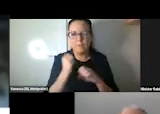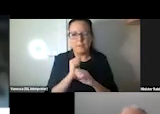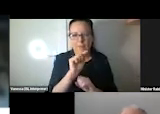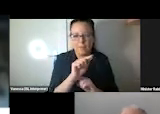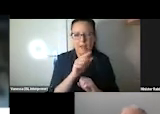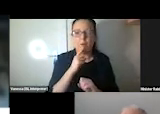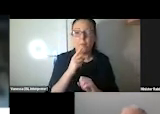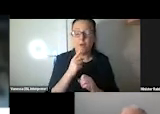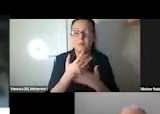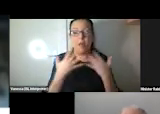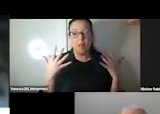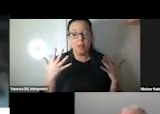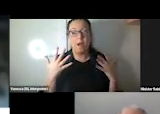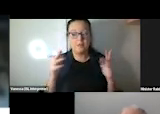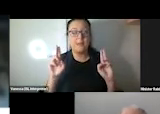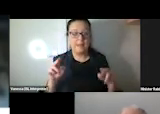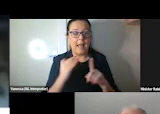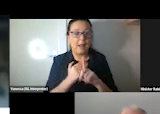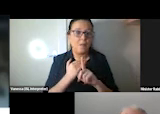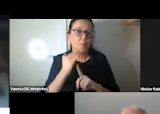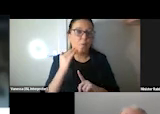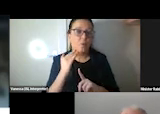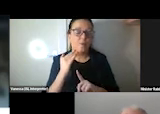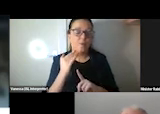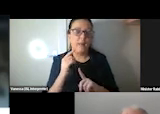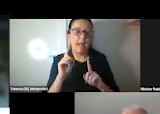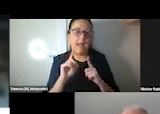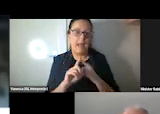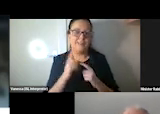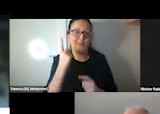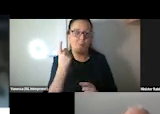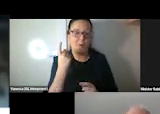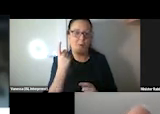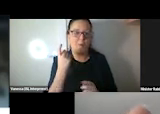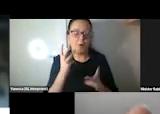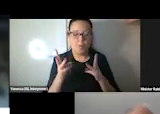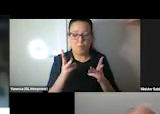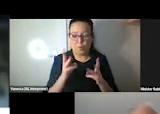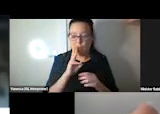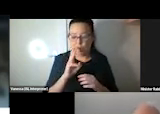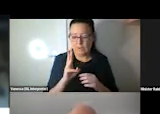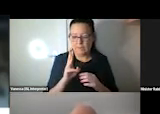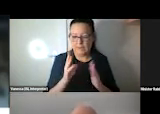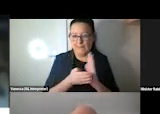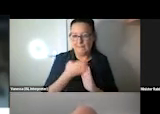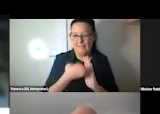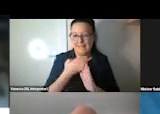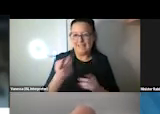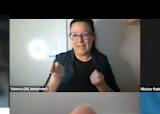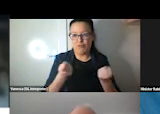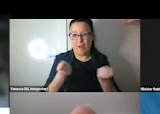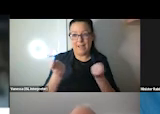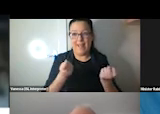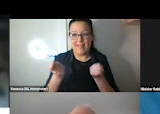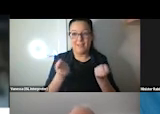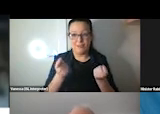for improvement. And one other word of caution, and that is, of course, that builder regulations take precedence if you're faced